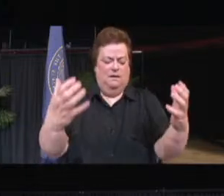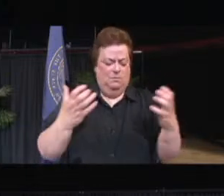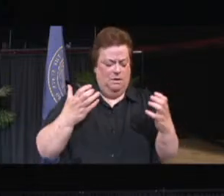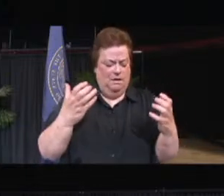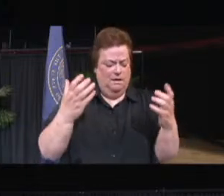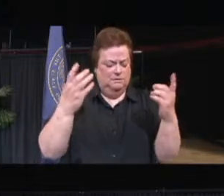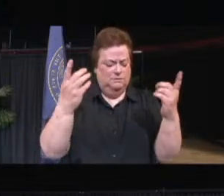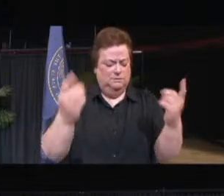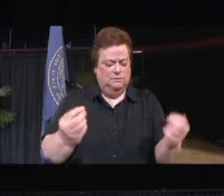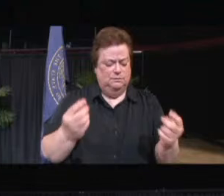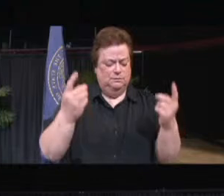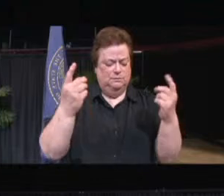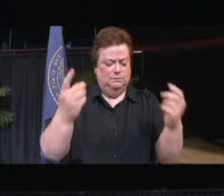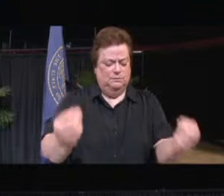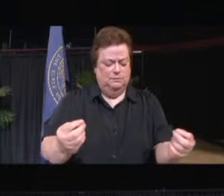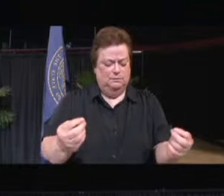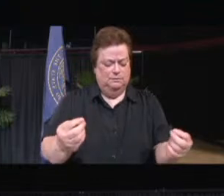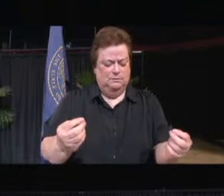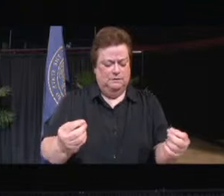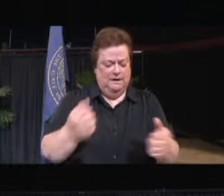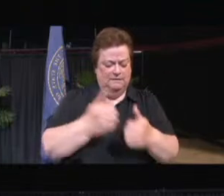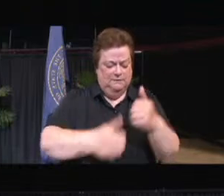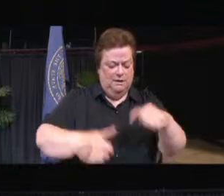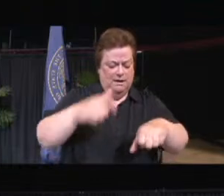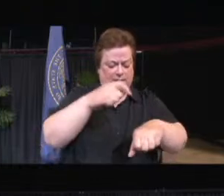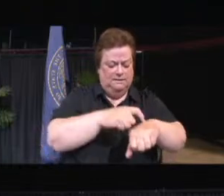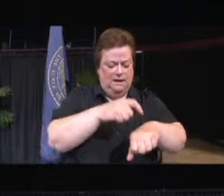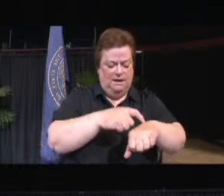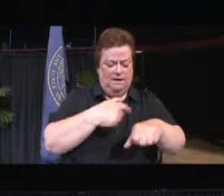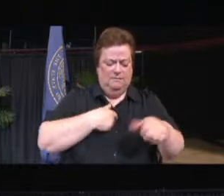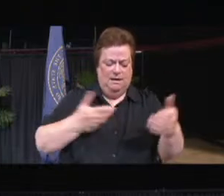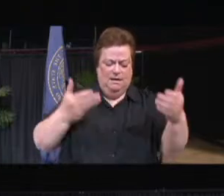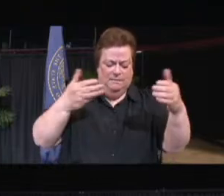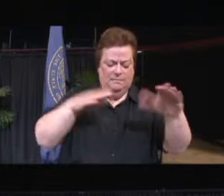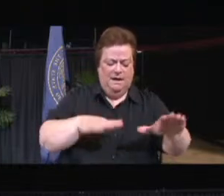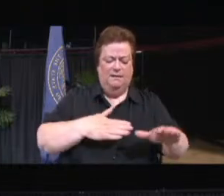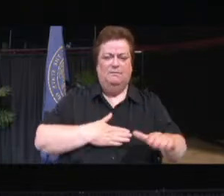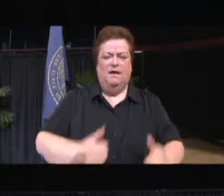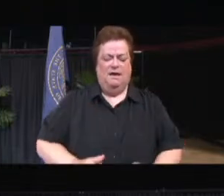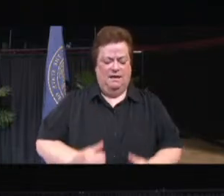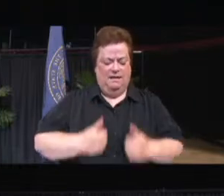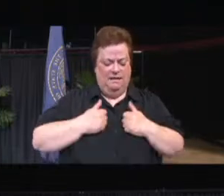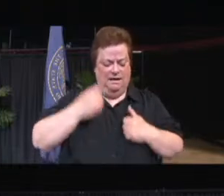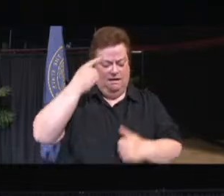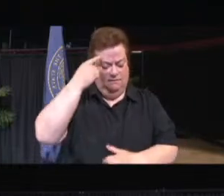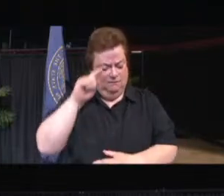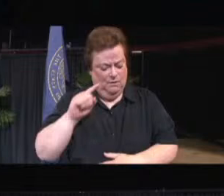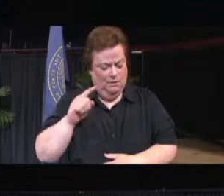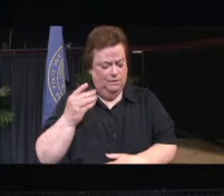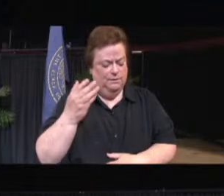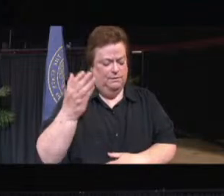Nothing I'd rather do. Every night I bet my life on you.